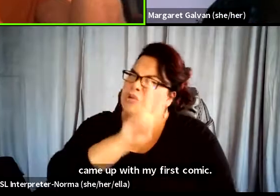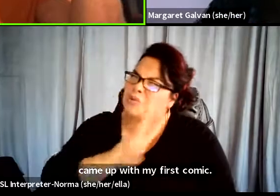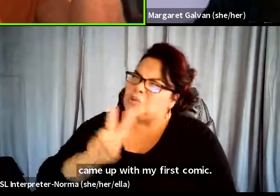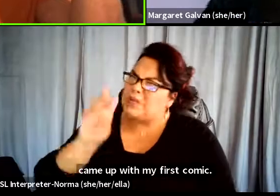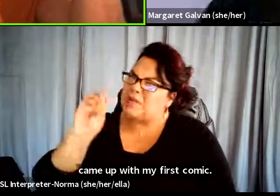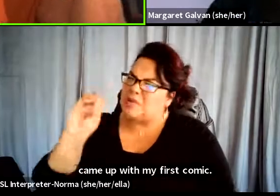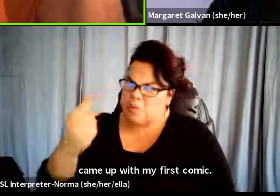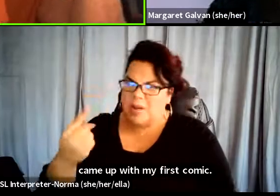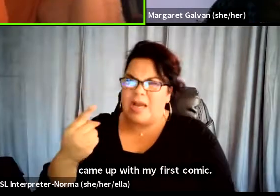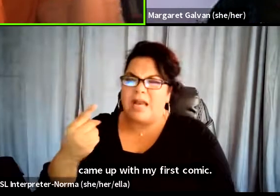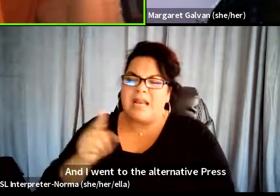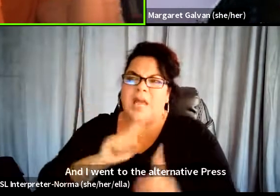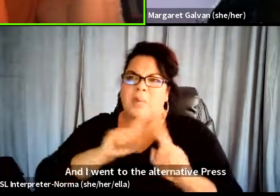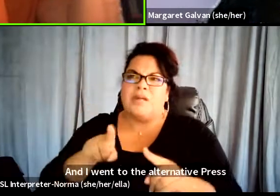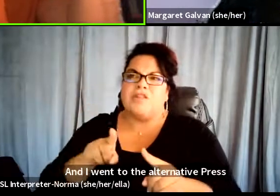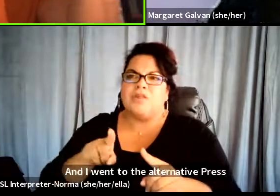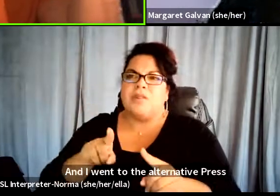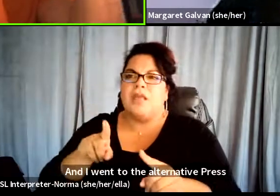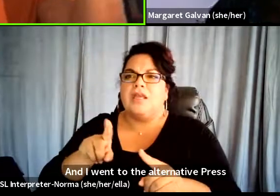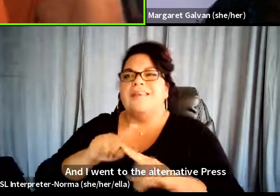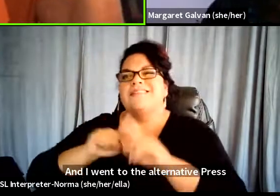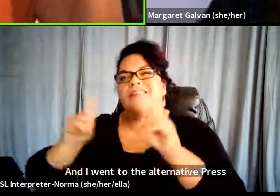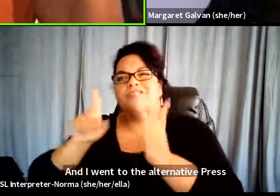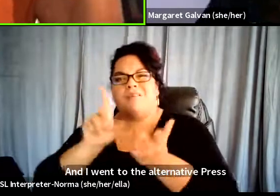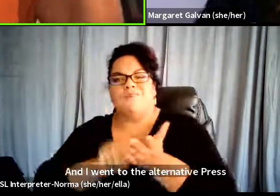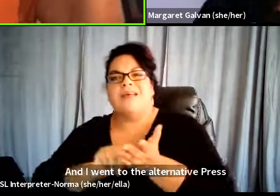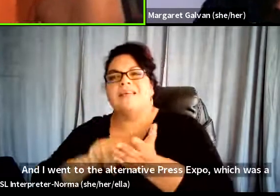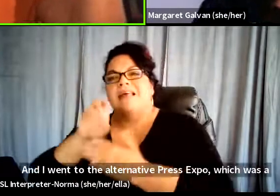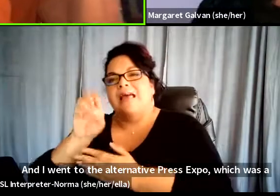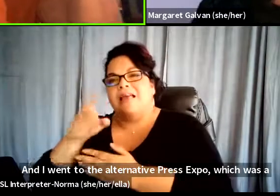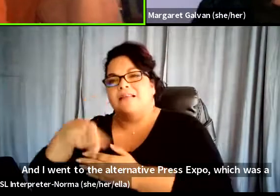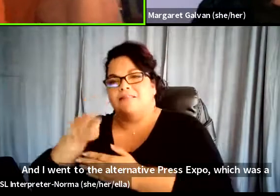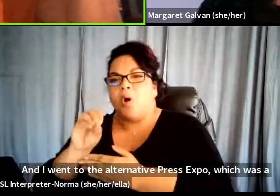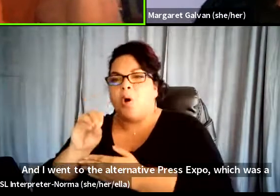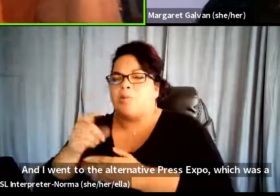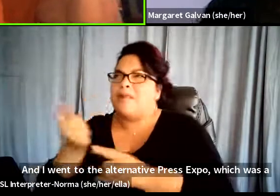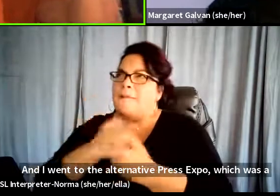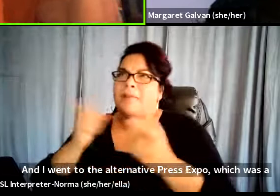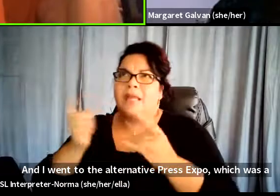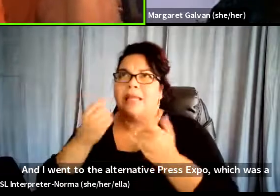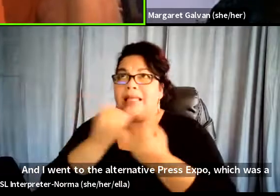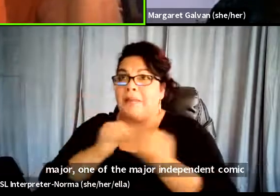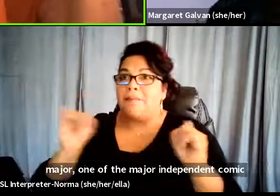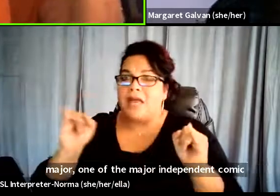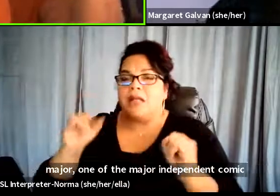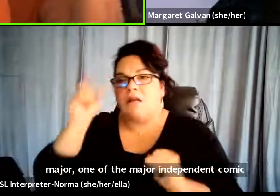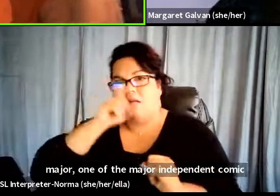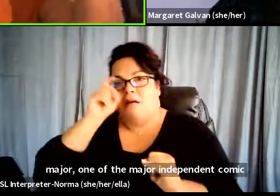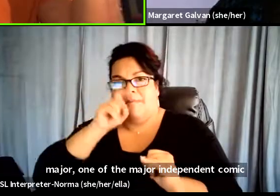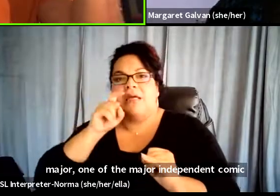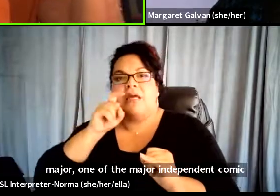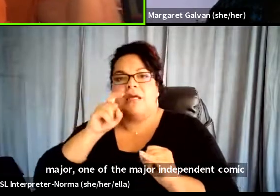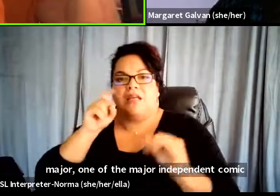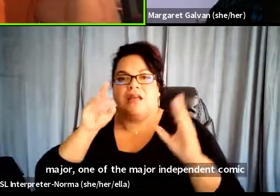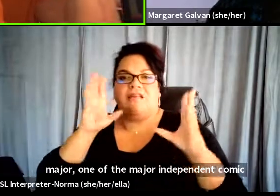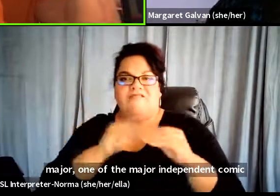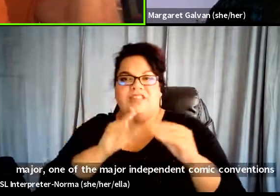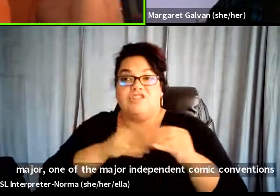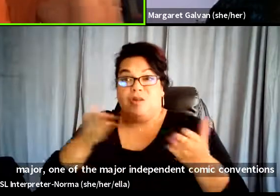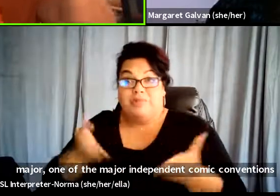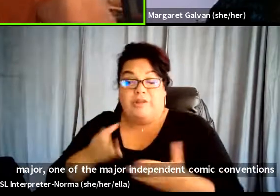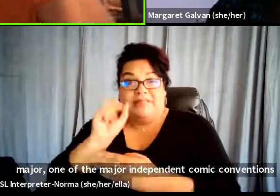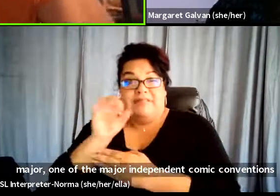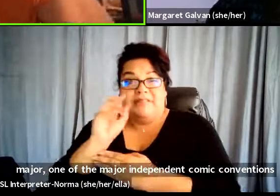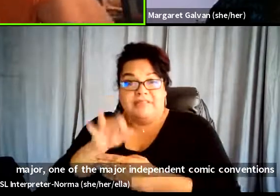Alternative Press Expo, which was a major, one of the major independent comic conventions that was held here in San Francisco.